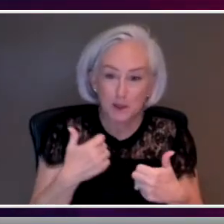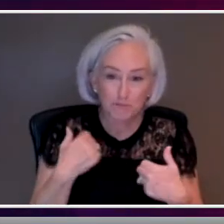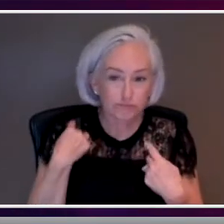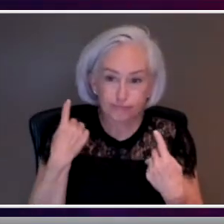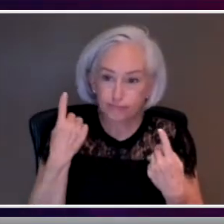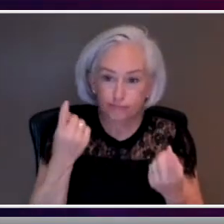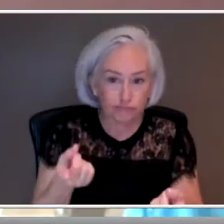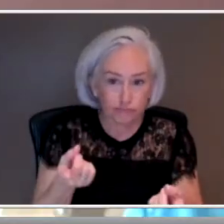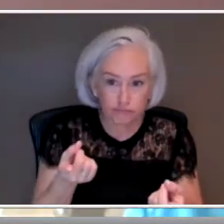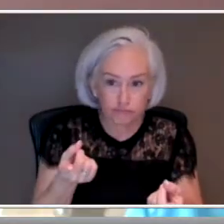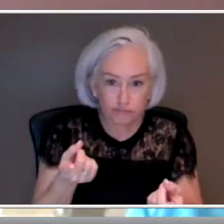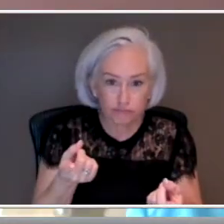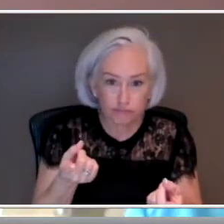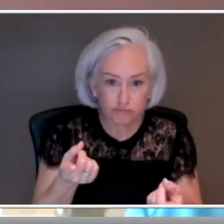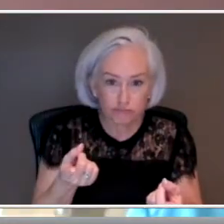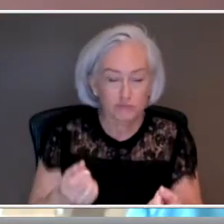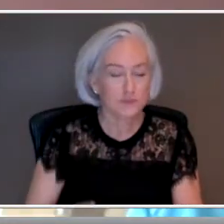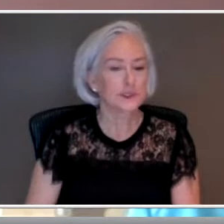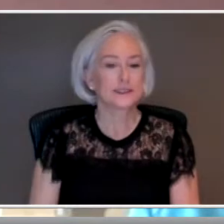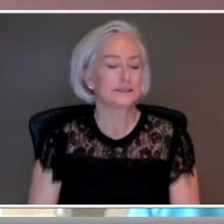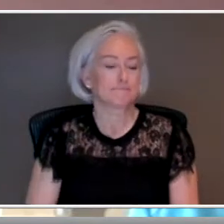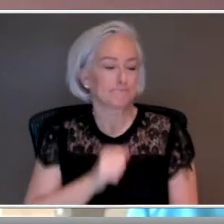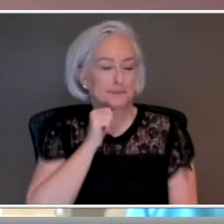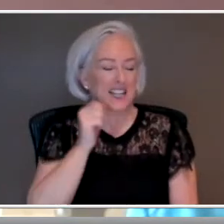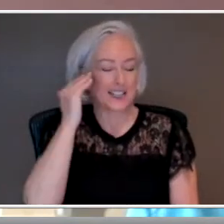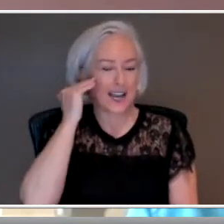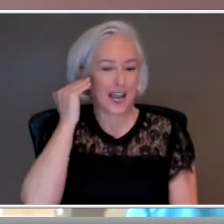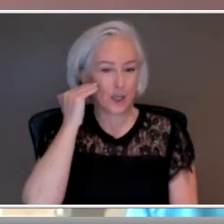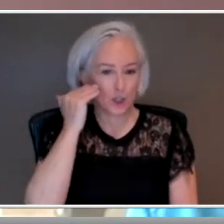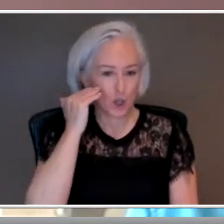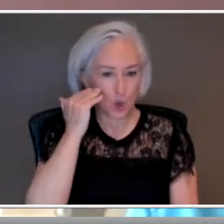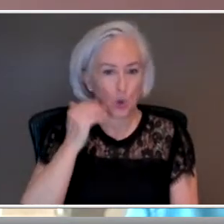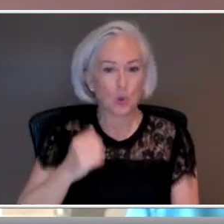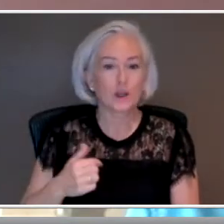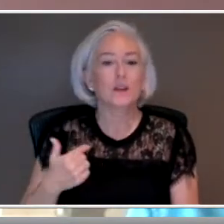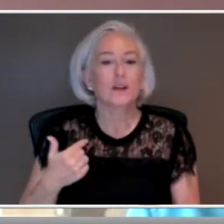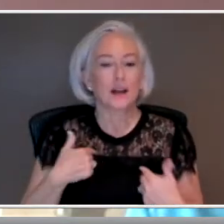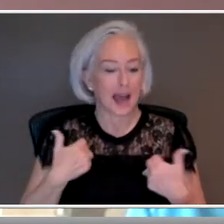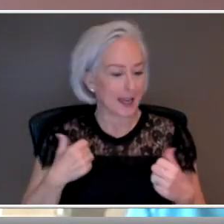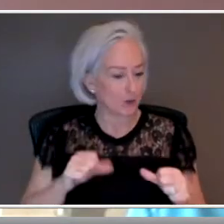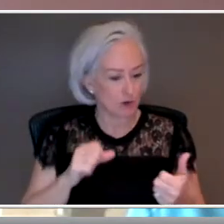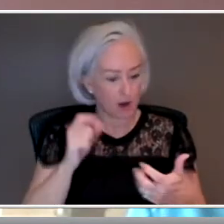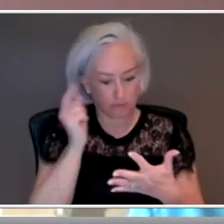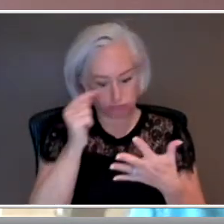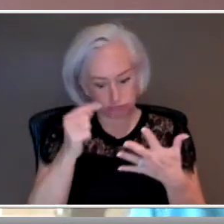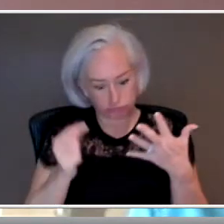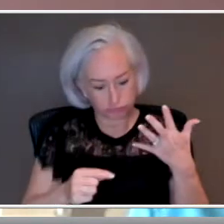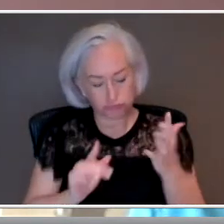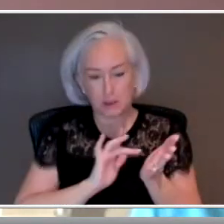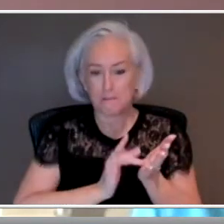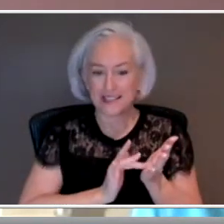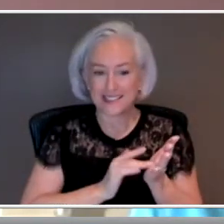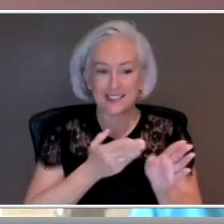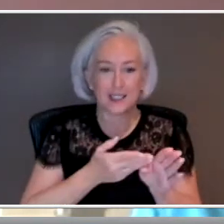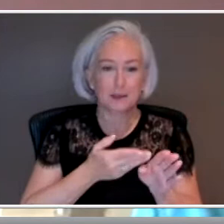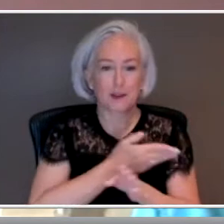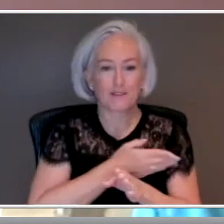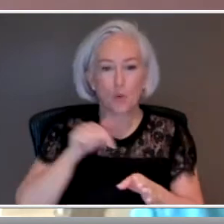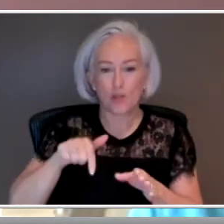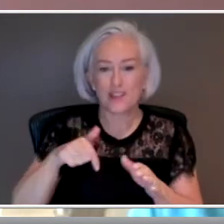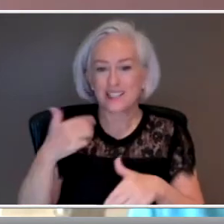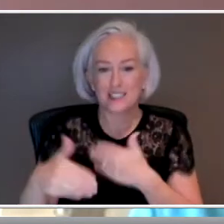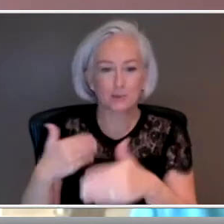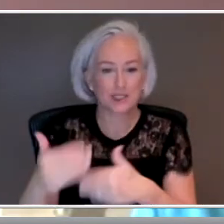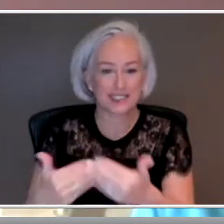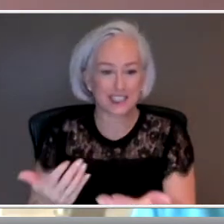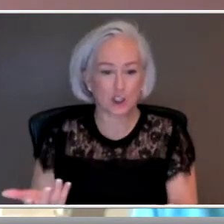since? Not that I know of. I will tell you, I tried all the different medicines before I had this procedure done, and